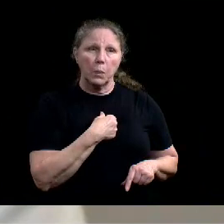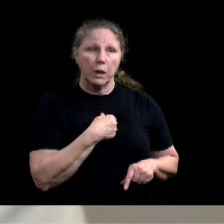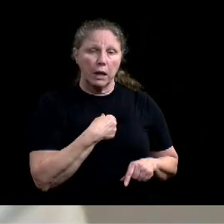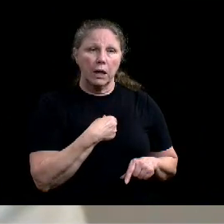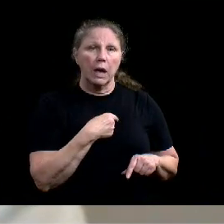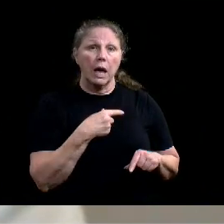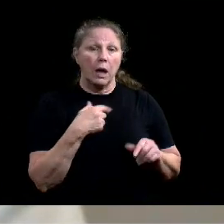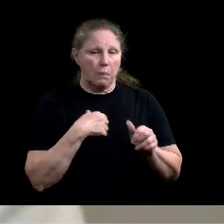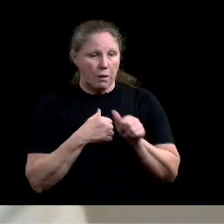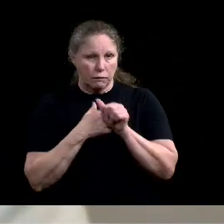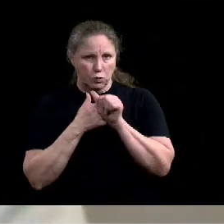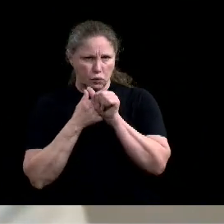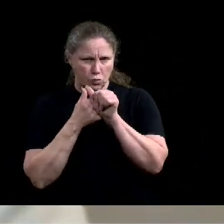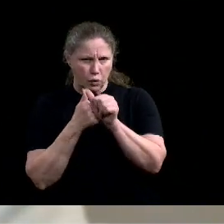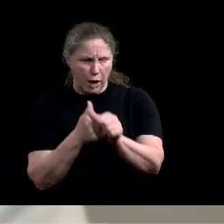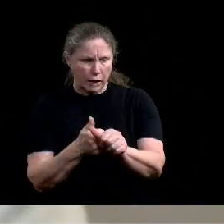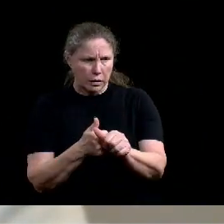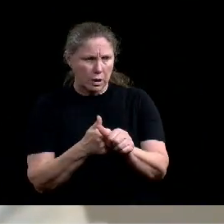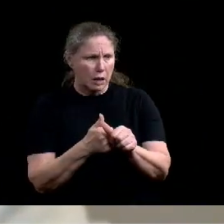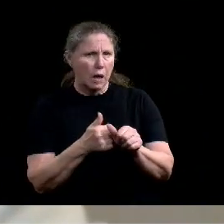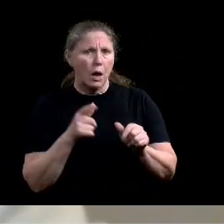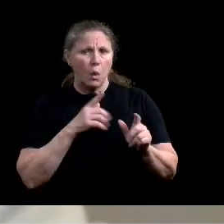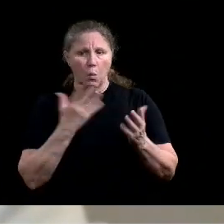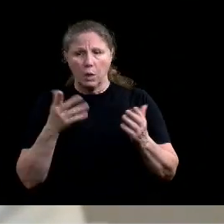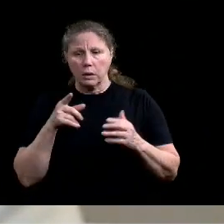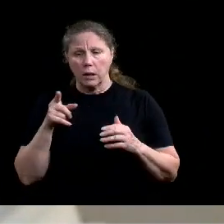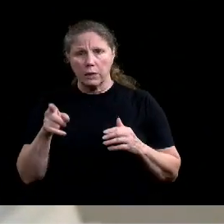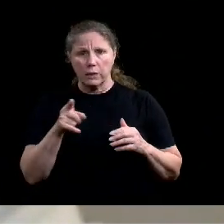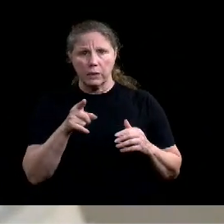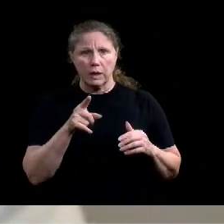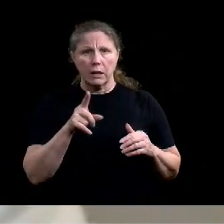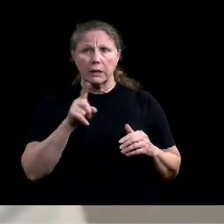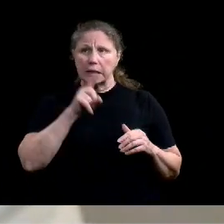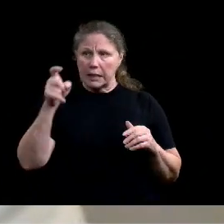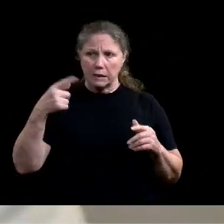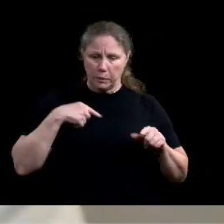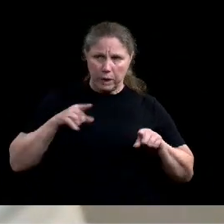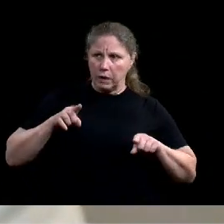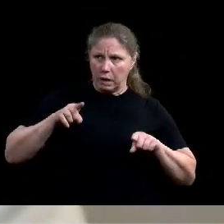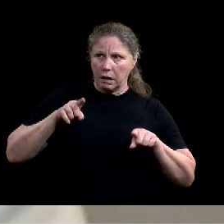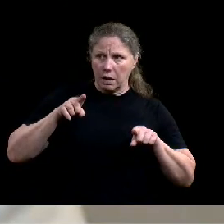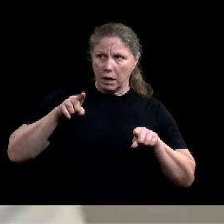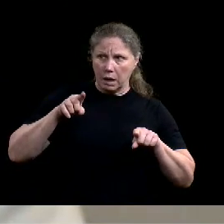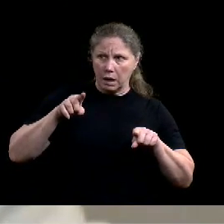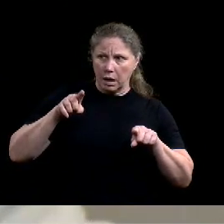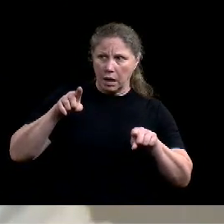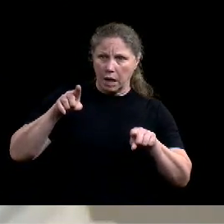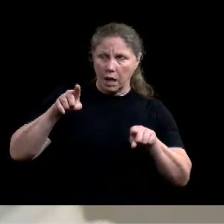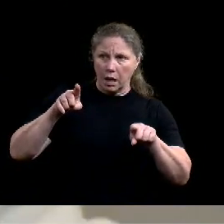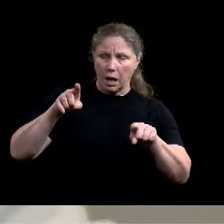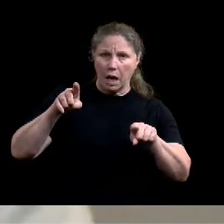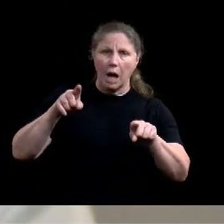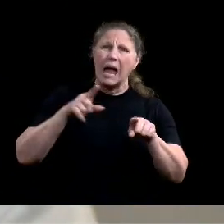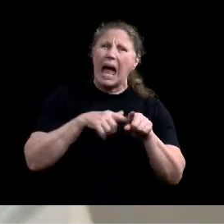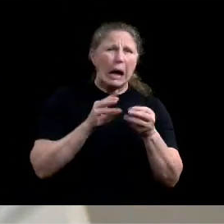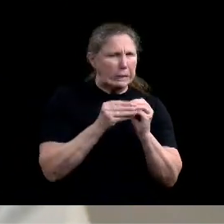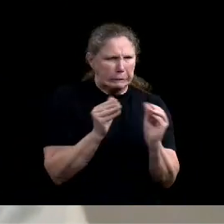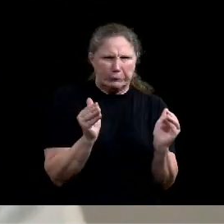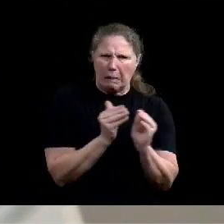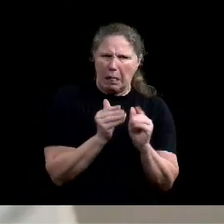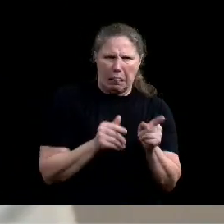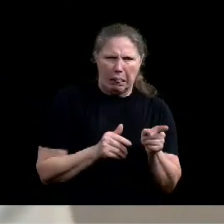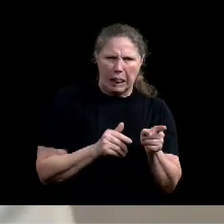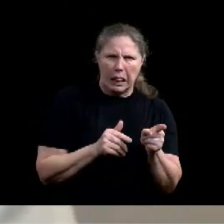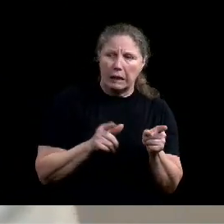the Texas cases. And so while we have small numbers and you need big numbers to